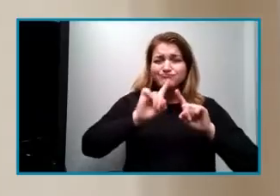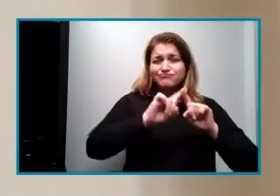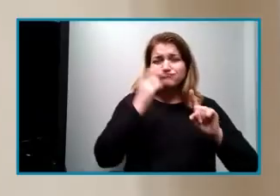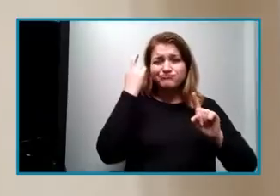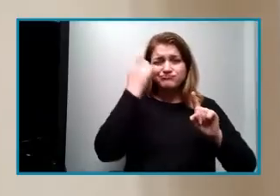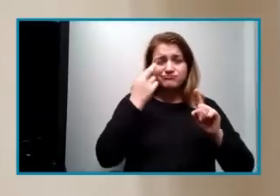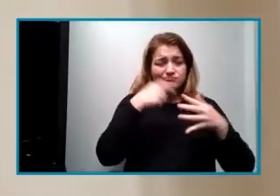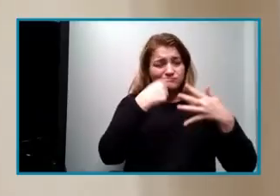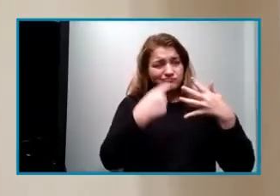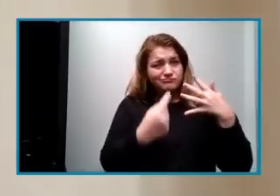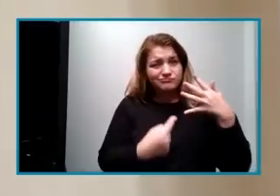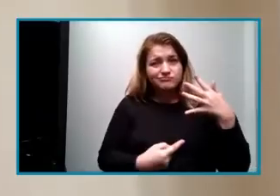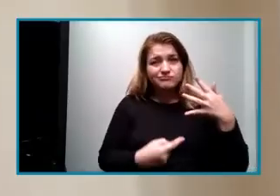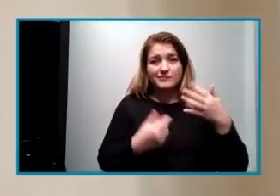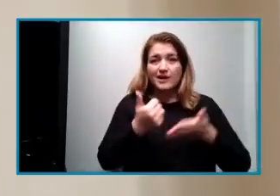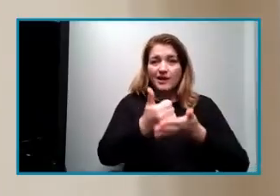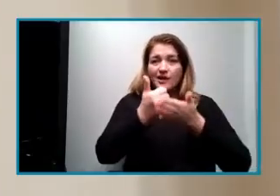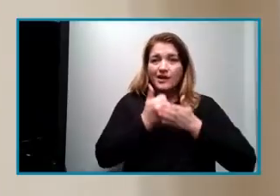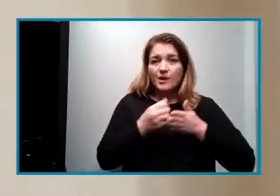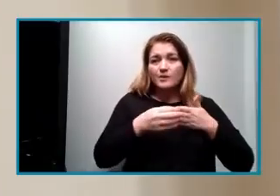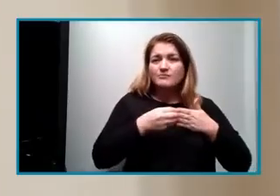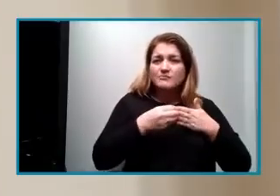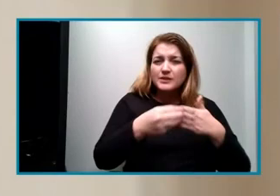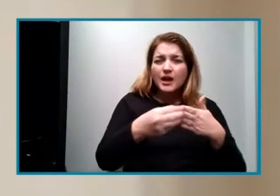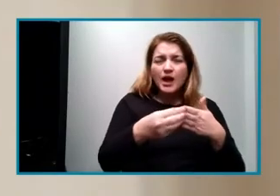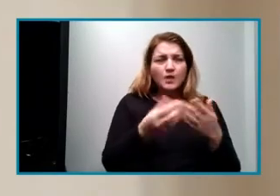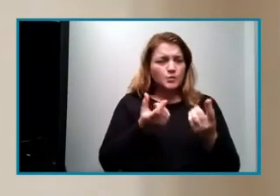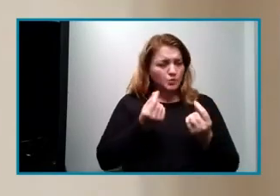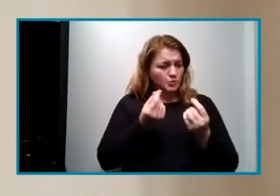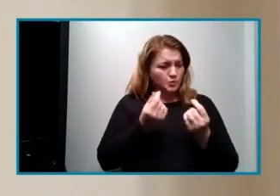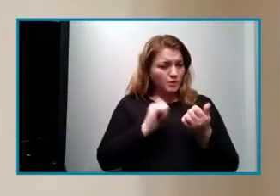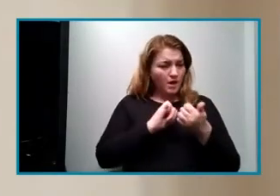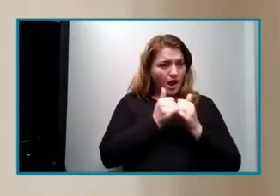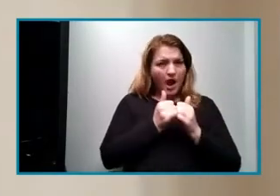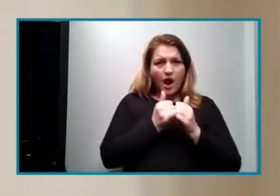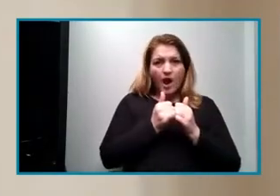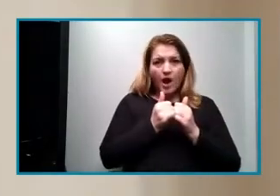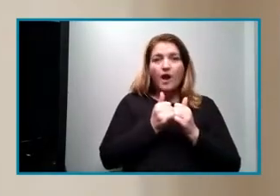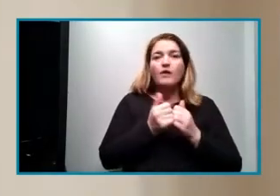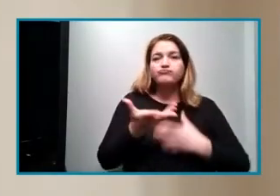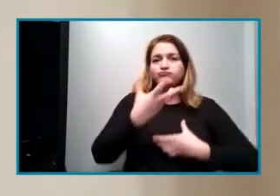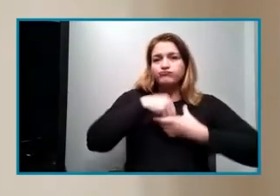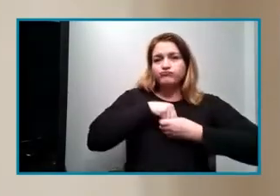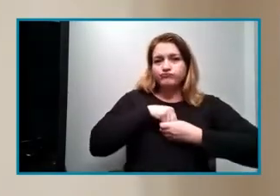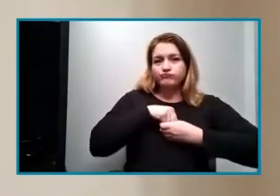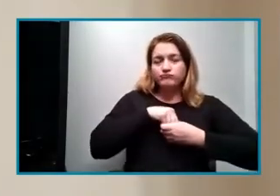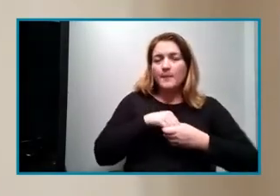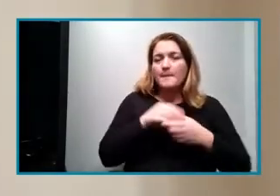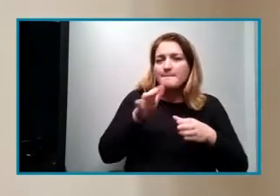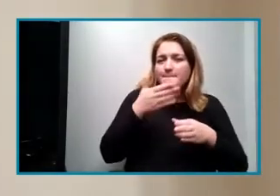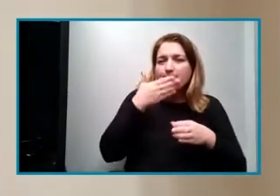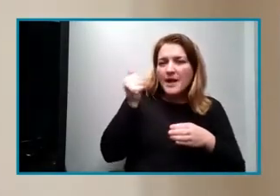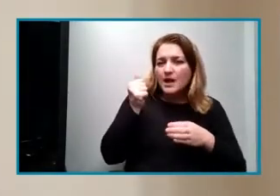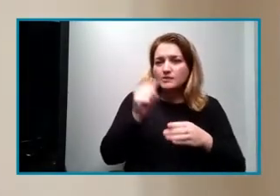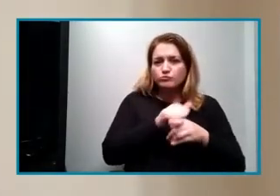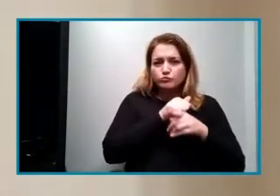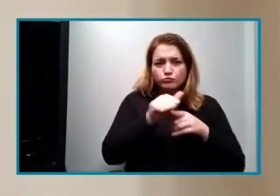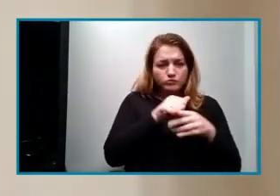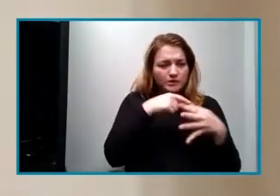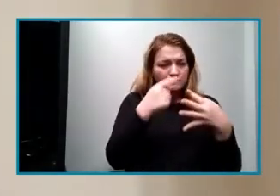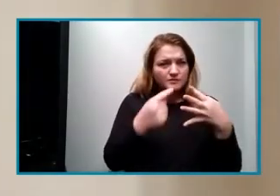important guidance on how to understand and work toward best practices in the community setting for military-connected